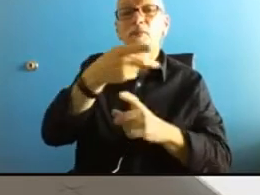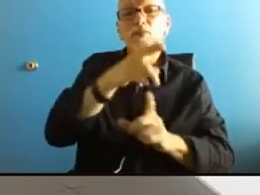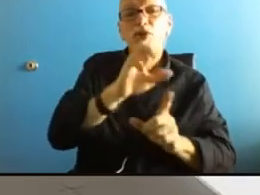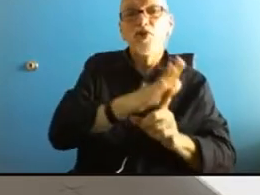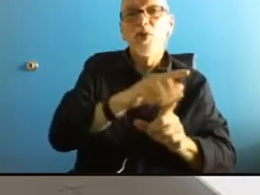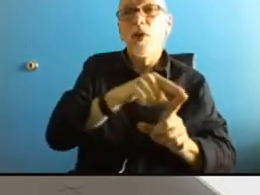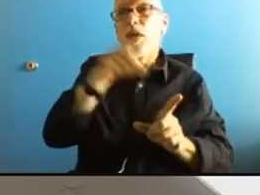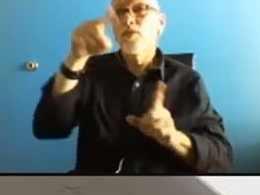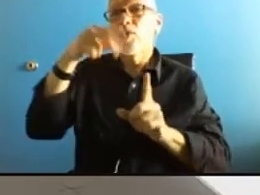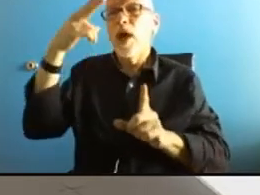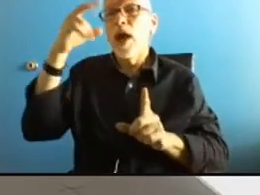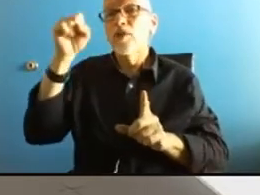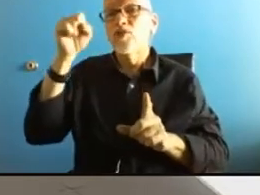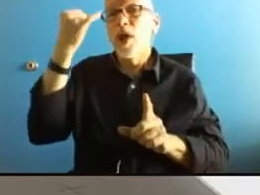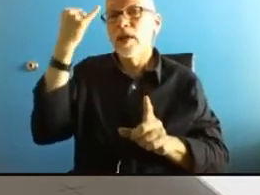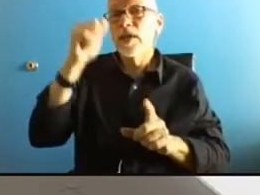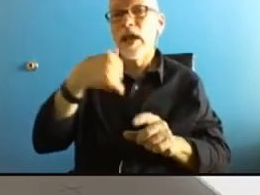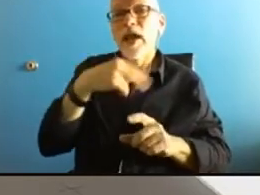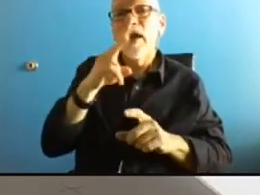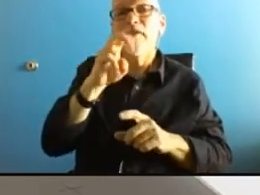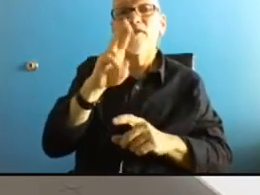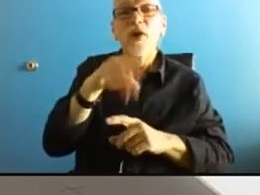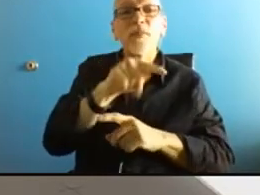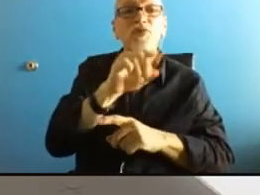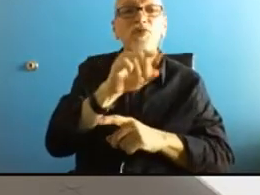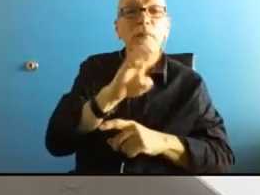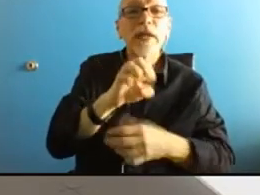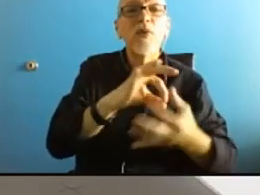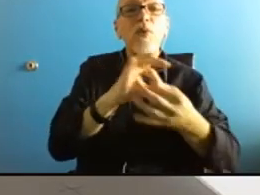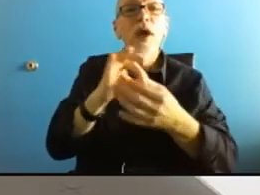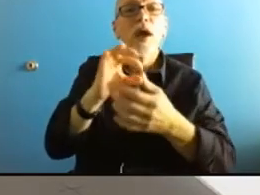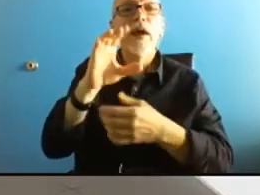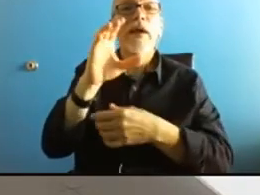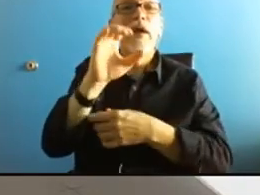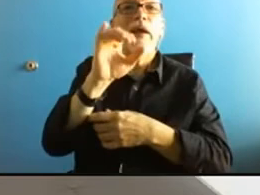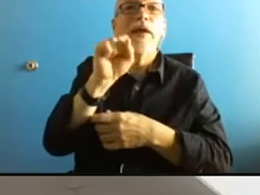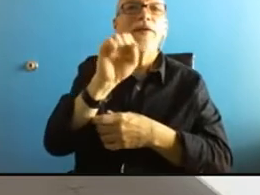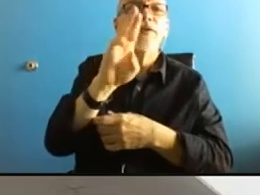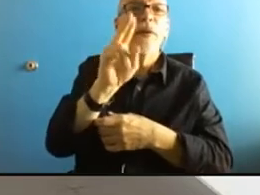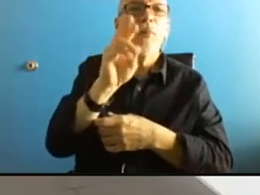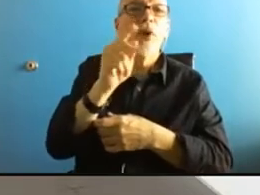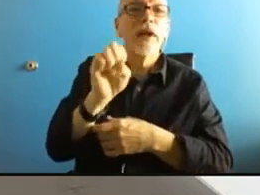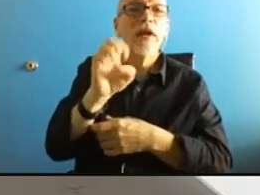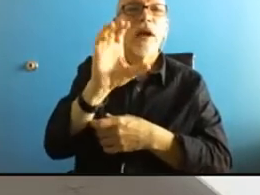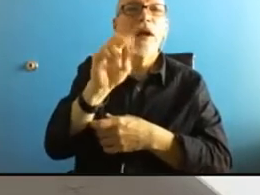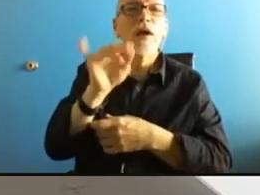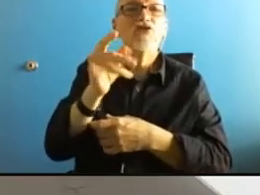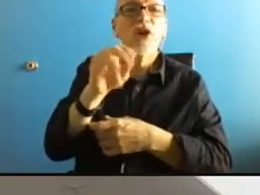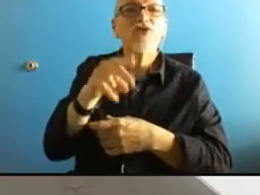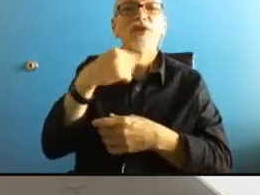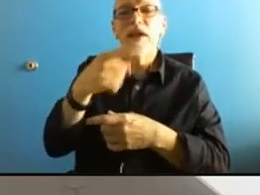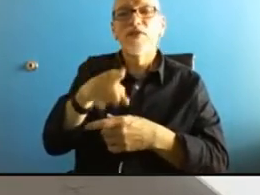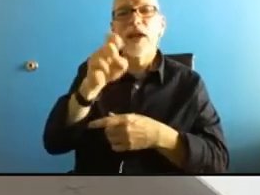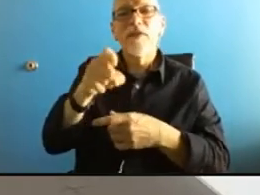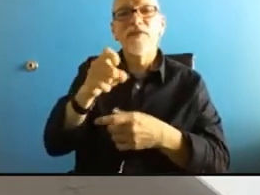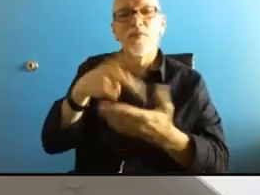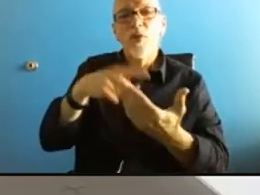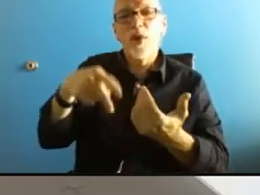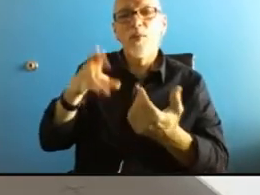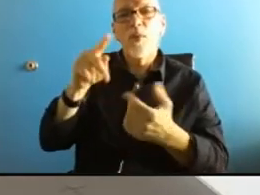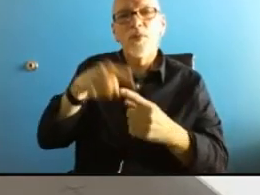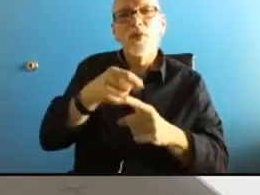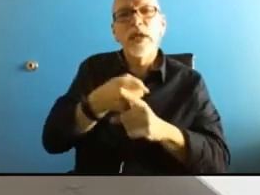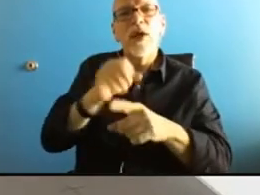school, you could have the verb to be, your coordinating conjunctions, subordinating conjunctions, and you could tell them, okay, you've got to program the robot to hit all the